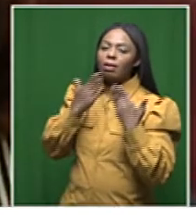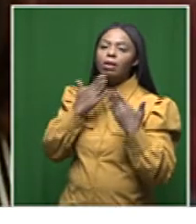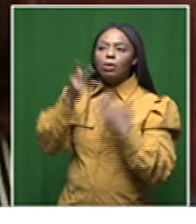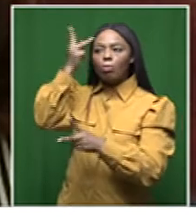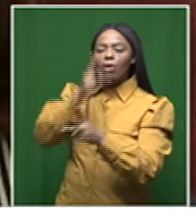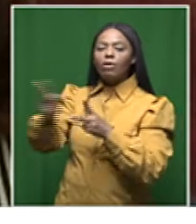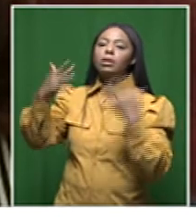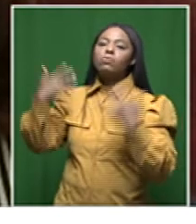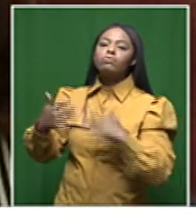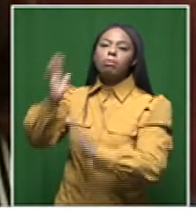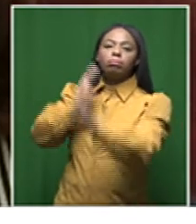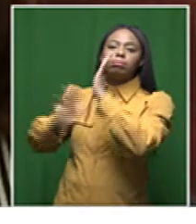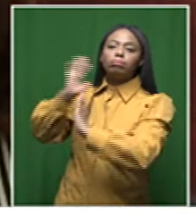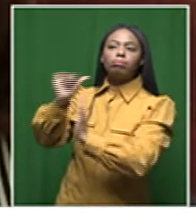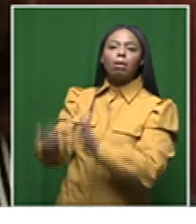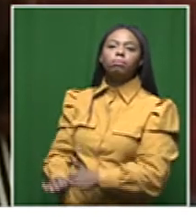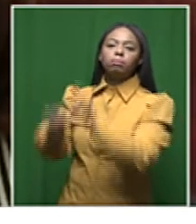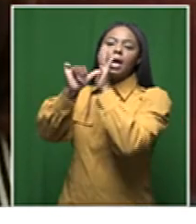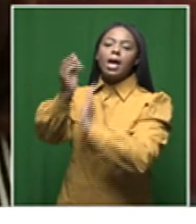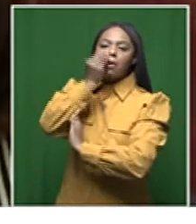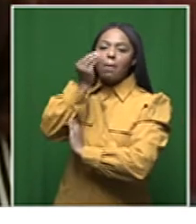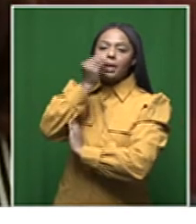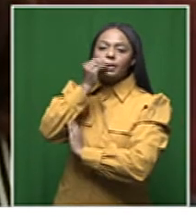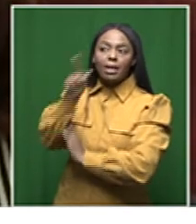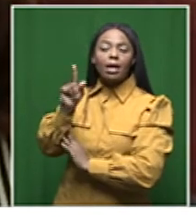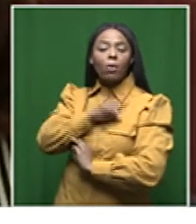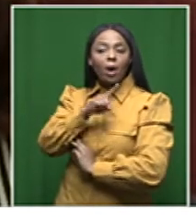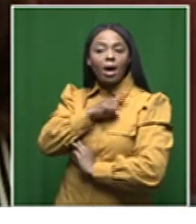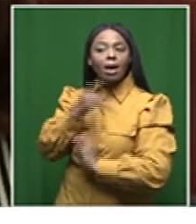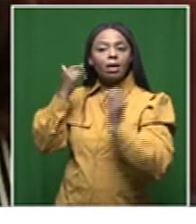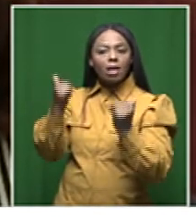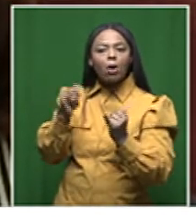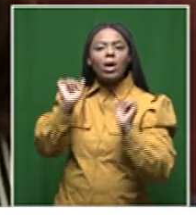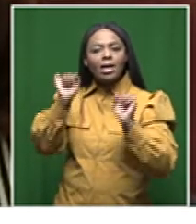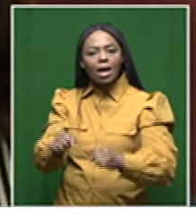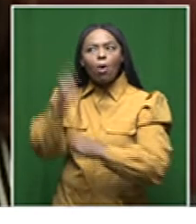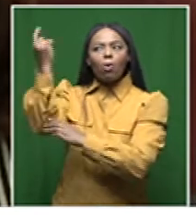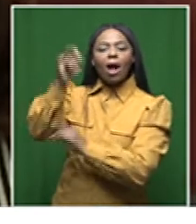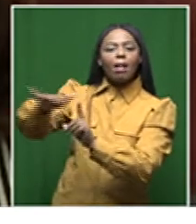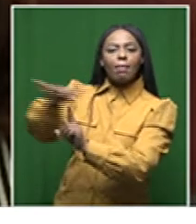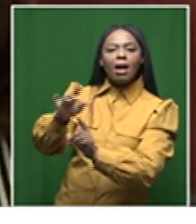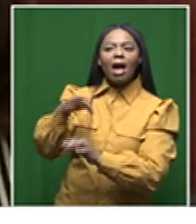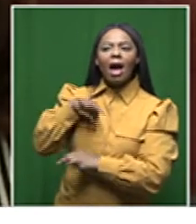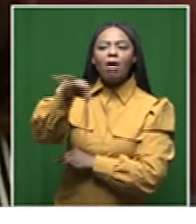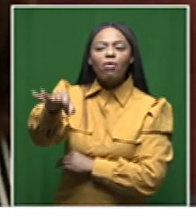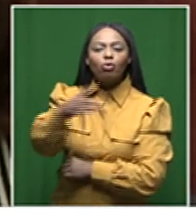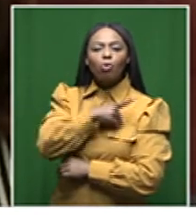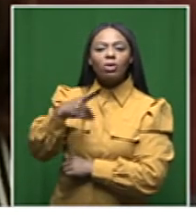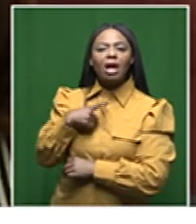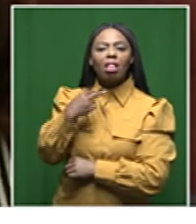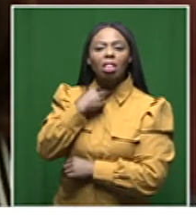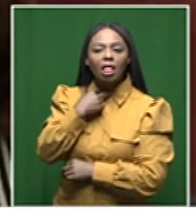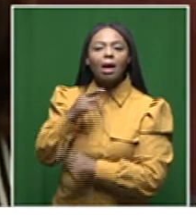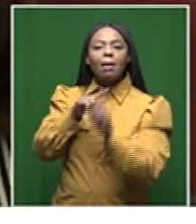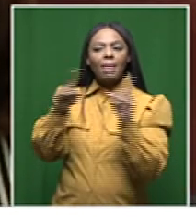very important information. I think it's so important to know that just because you are living in a rural area or can't afford private healthcare, that you,